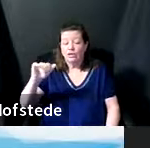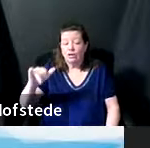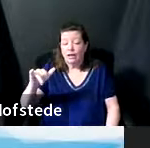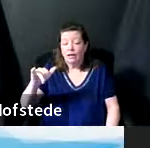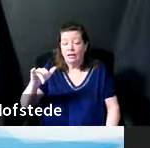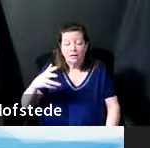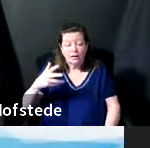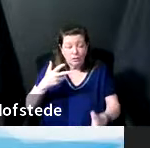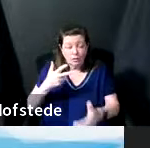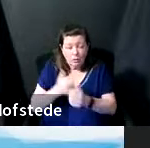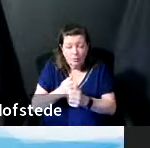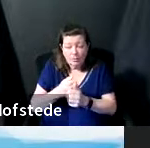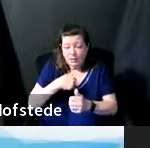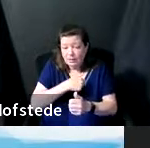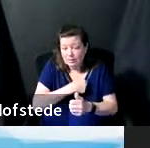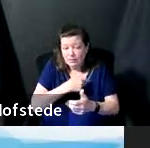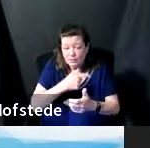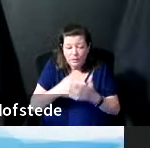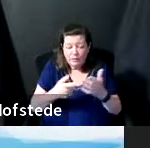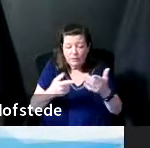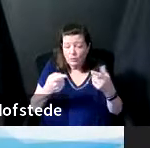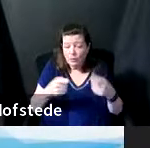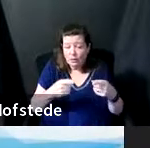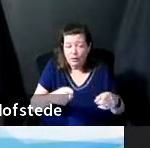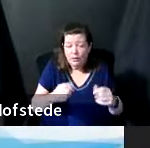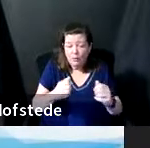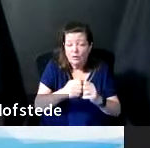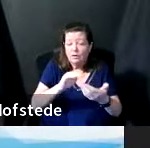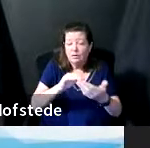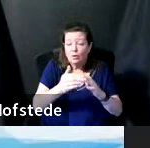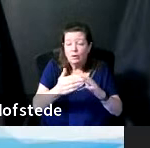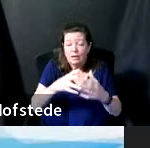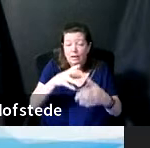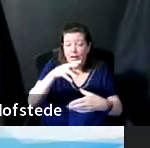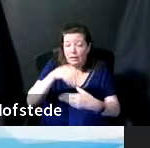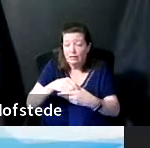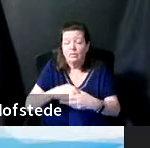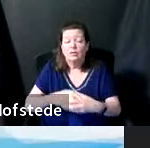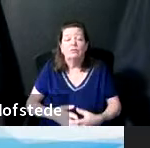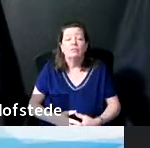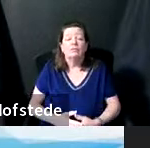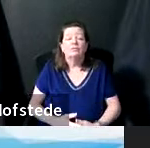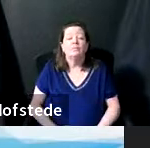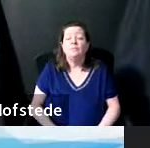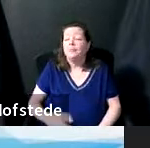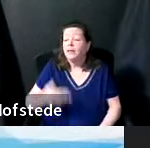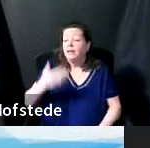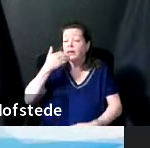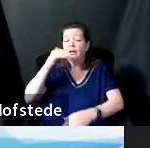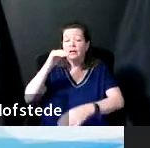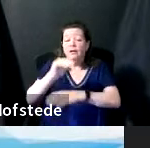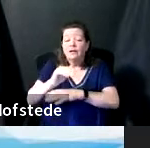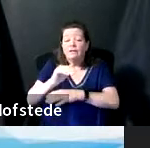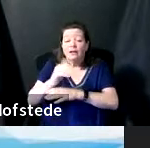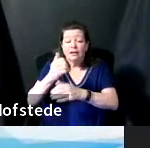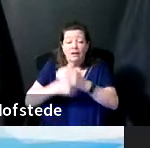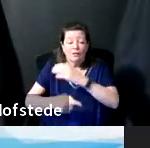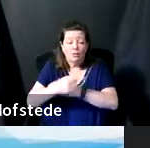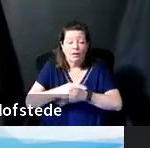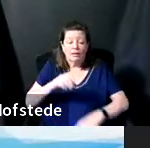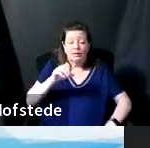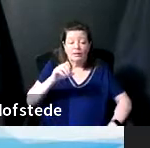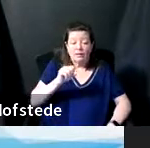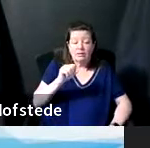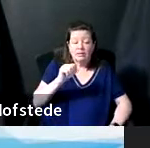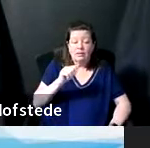on what we are up to relative to community engagement. Good evening, everyone. Again, my name is Salome,